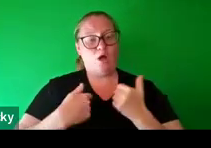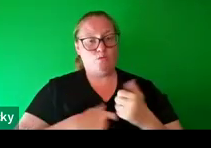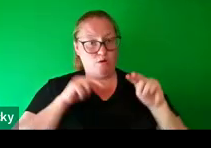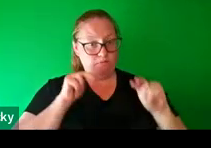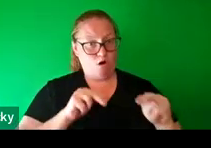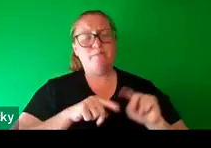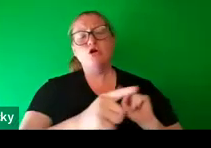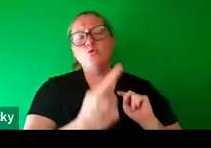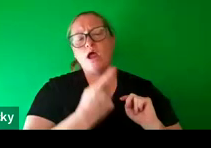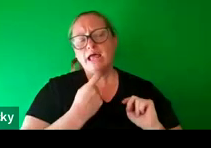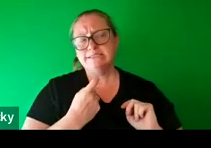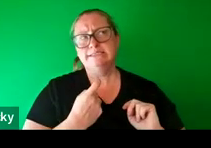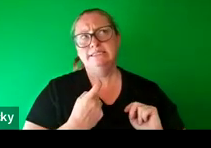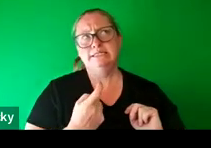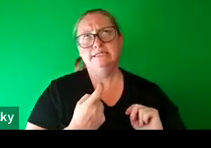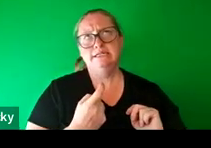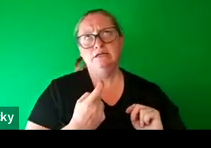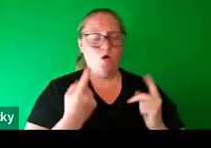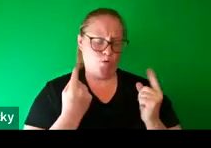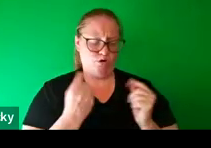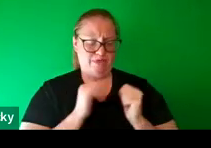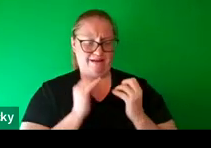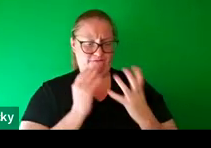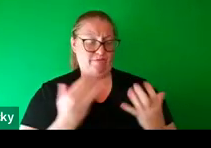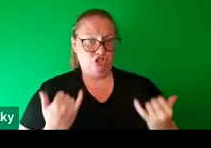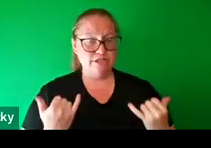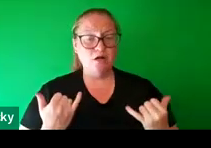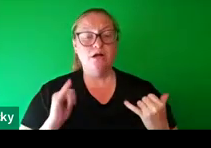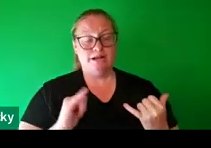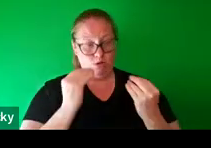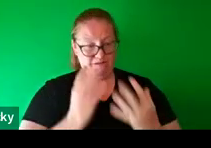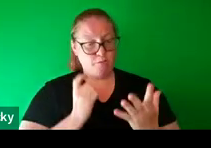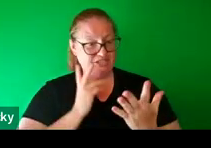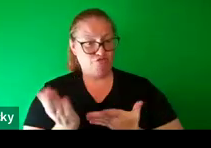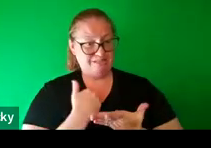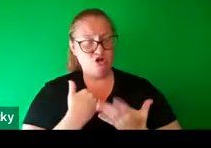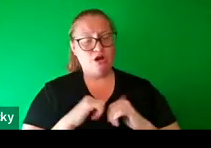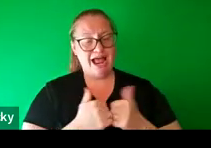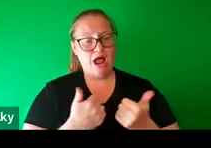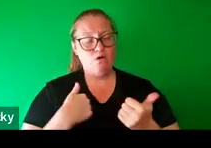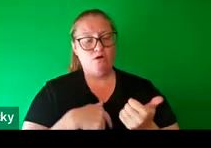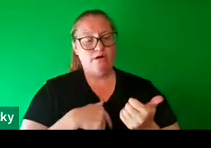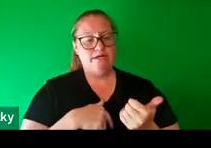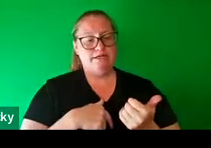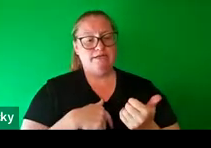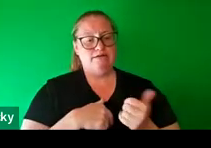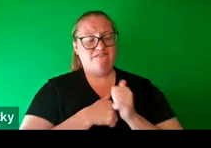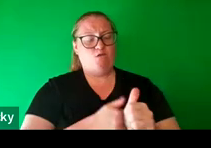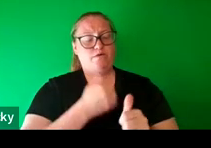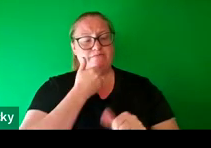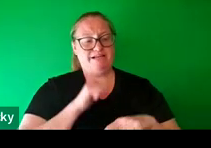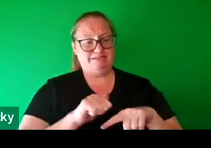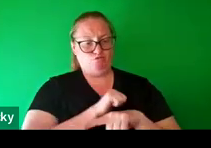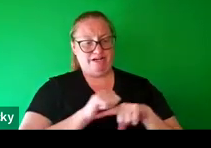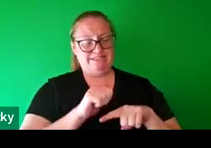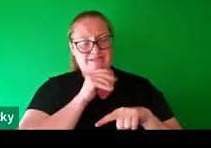asking then, okay, so what do we do with that now? Like, now the information is more transparent, how are we making sure we're following best practices and not